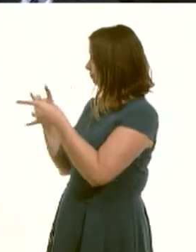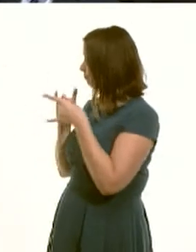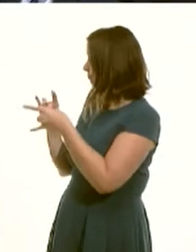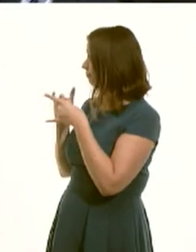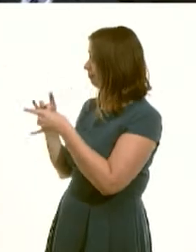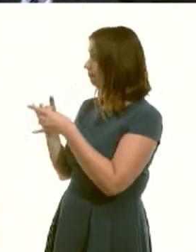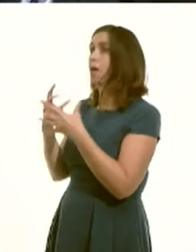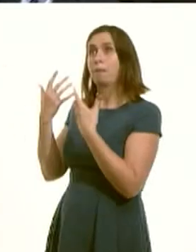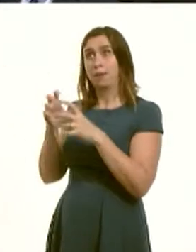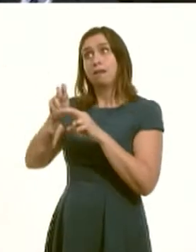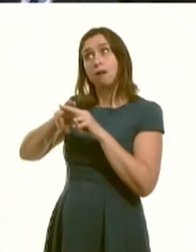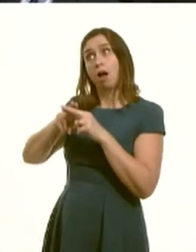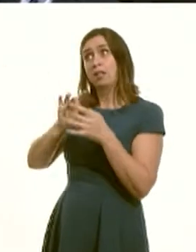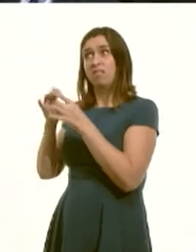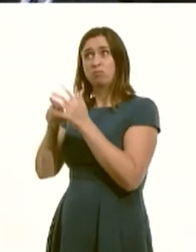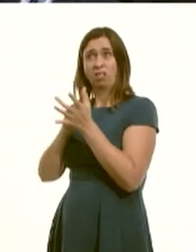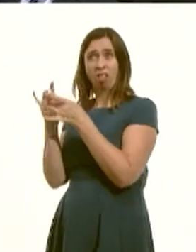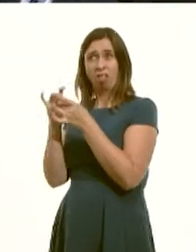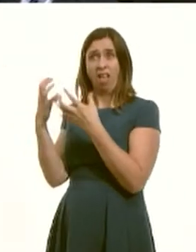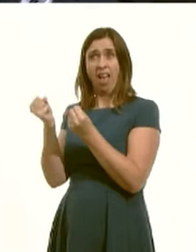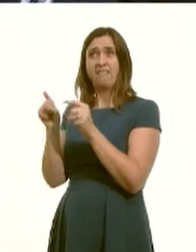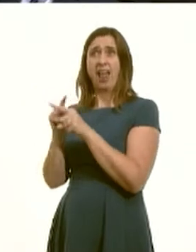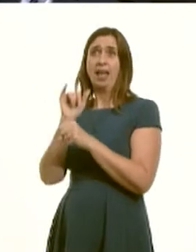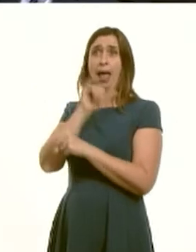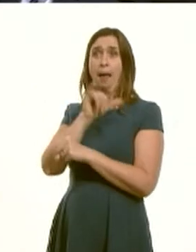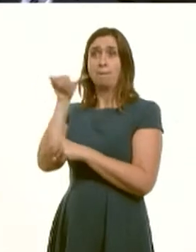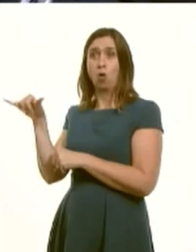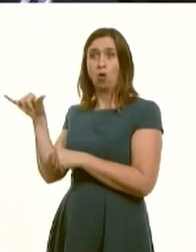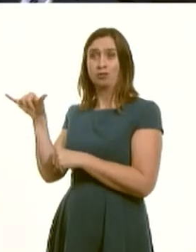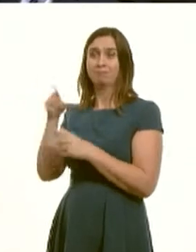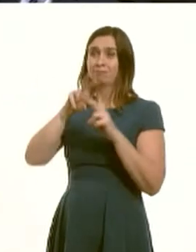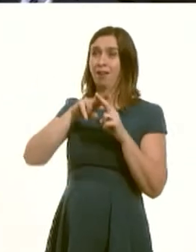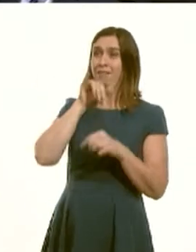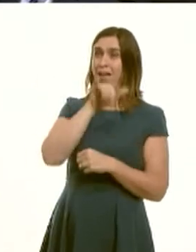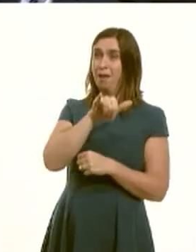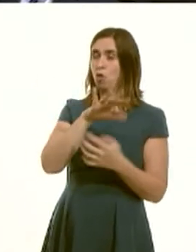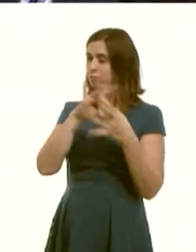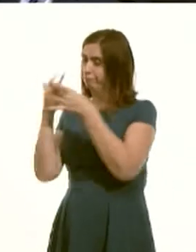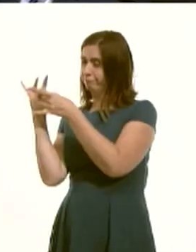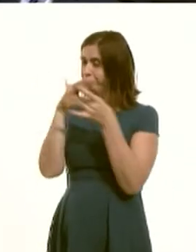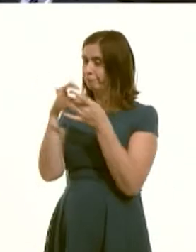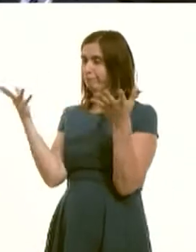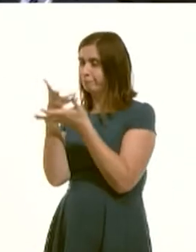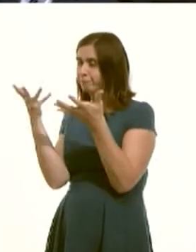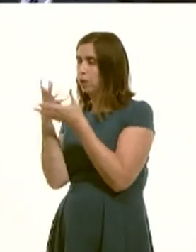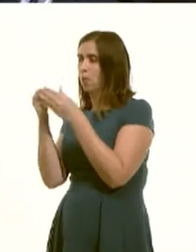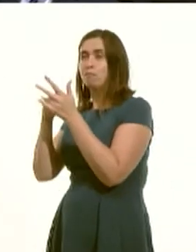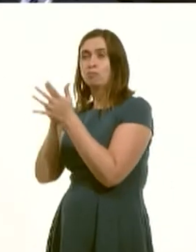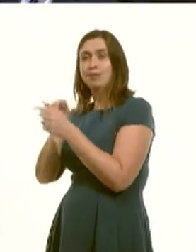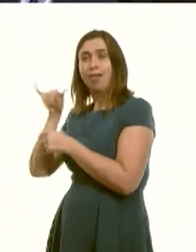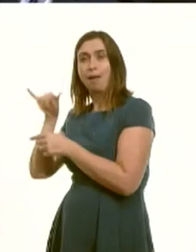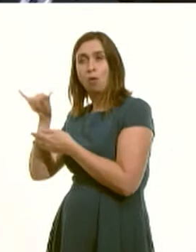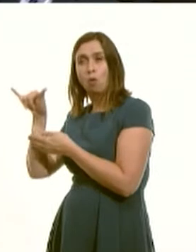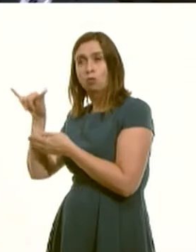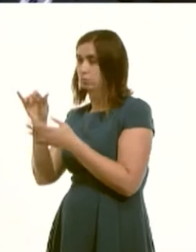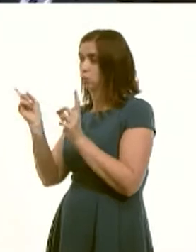examples of cooperation between Cardiff and Bristol. For example, Cardiff and Bristol airports have worked together in terms of working to